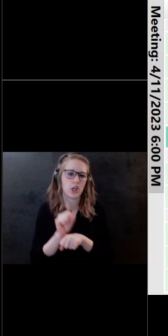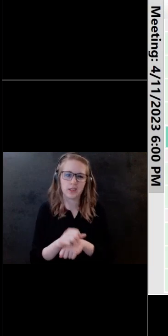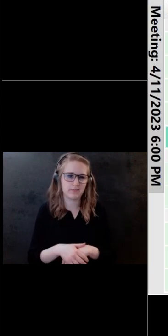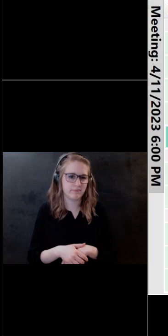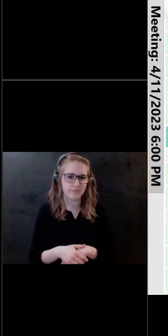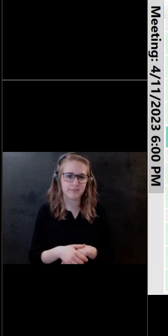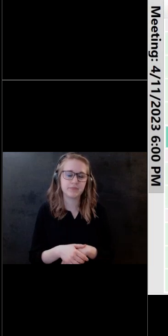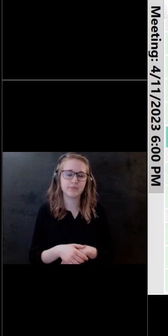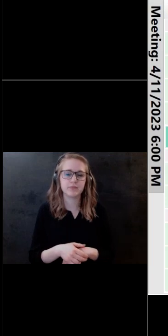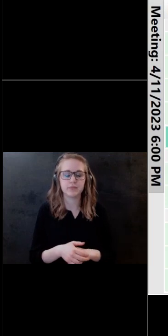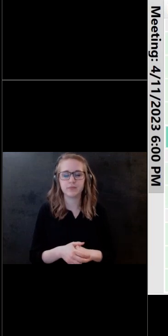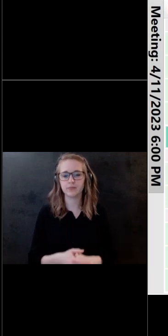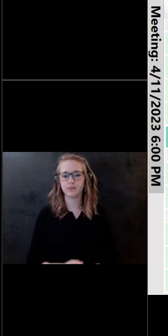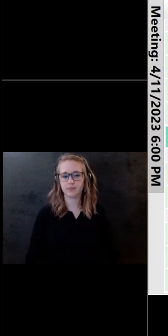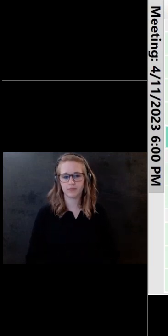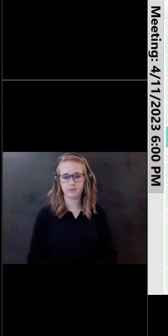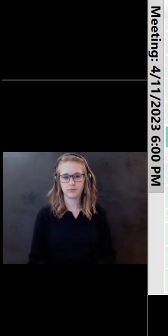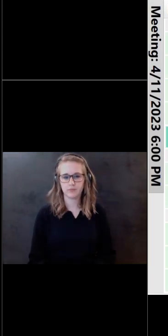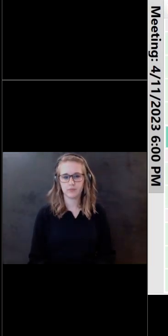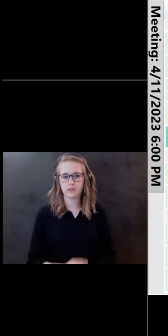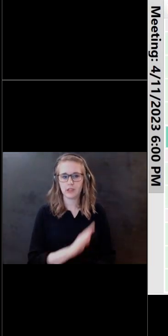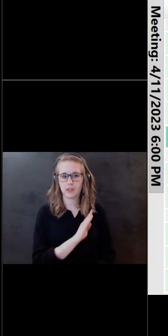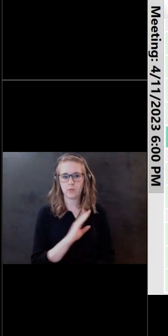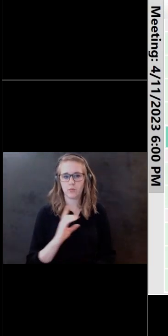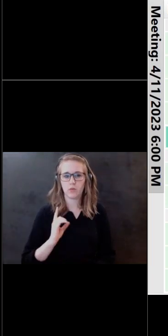The board didn't really